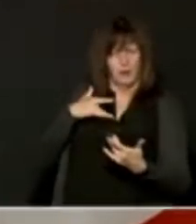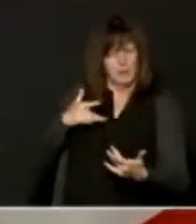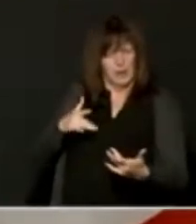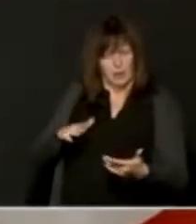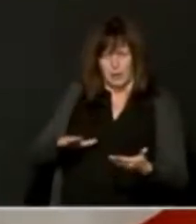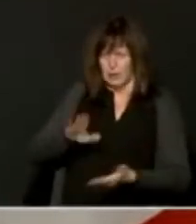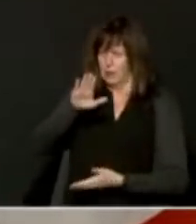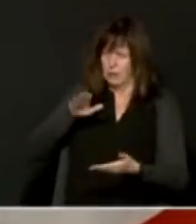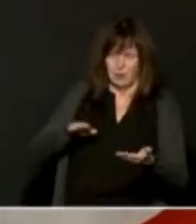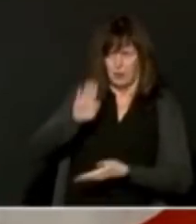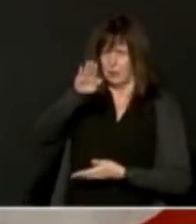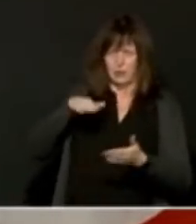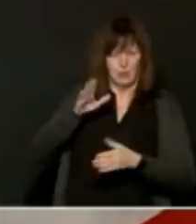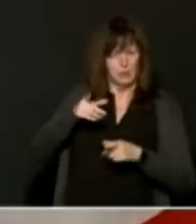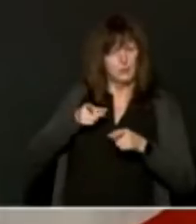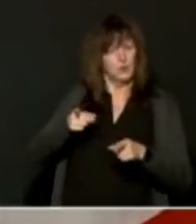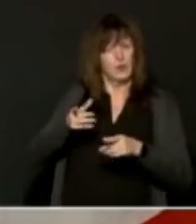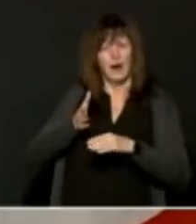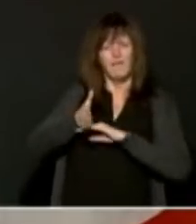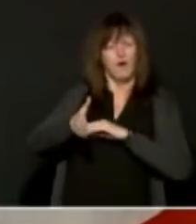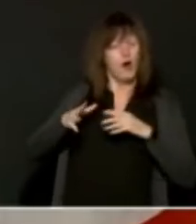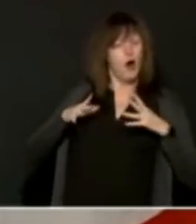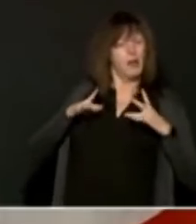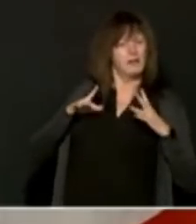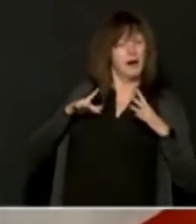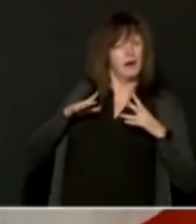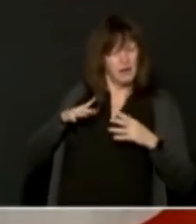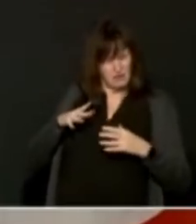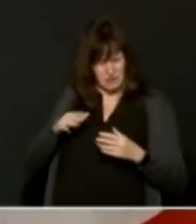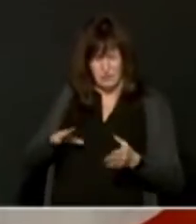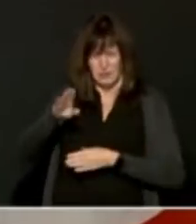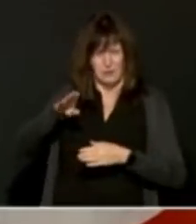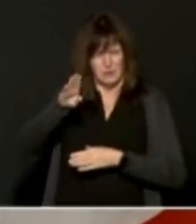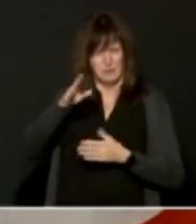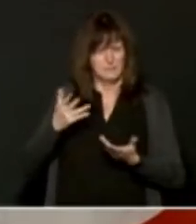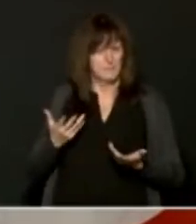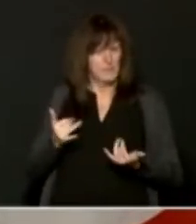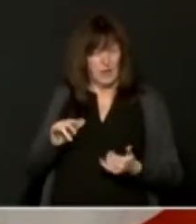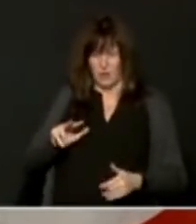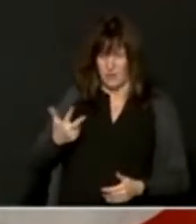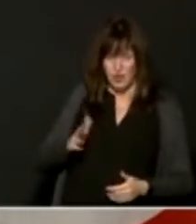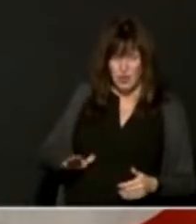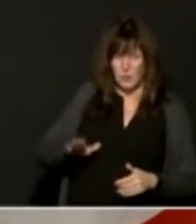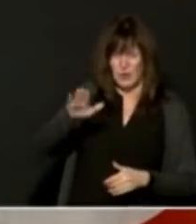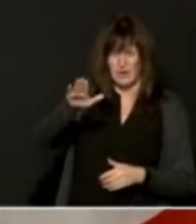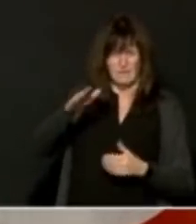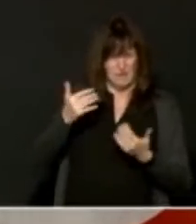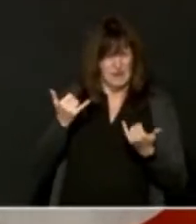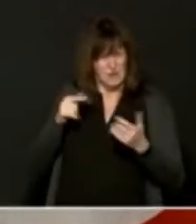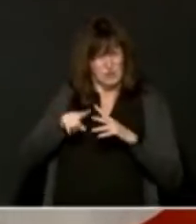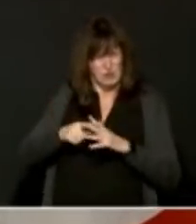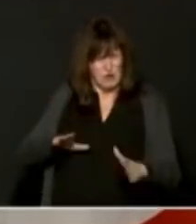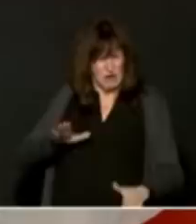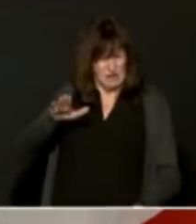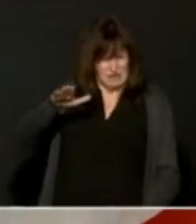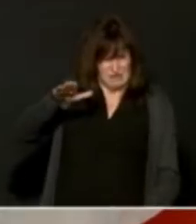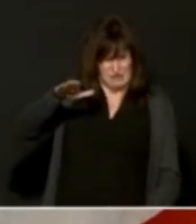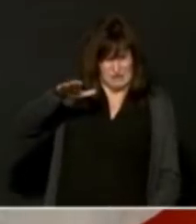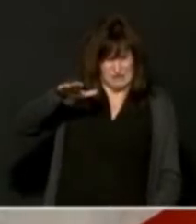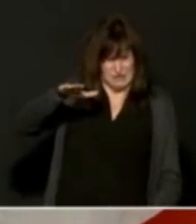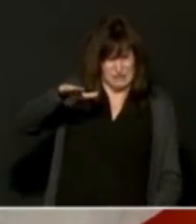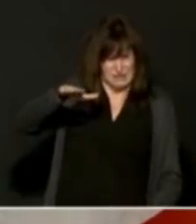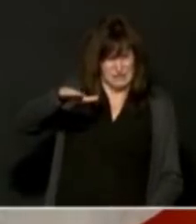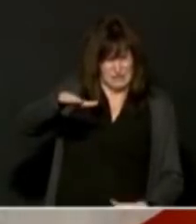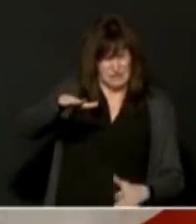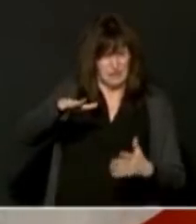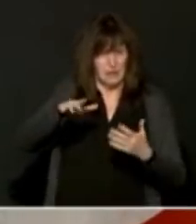we are only just starting to see an improvement in trends, we cannot afford to put that in jeopardy. We